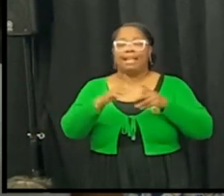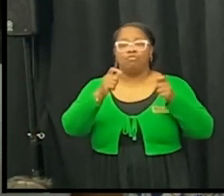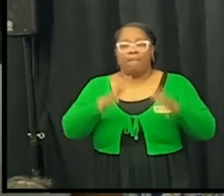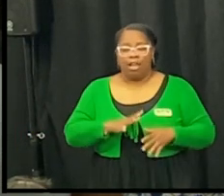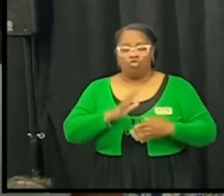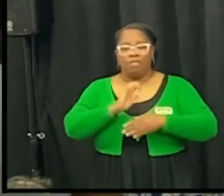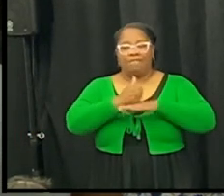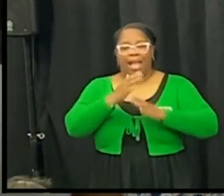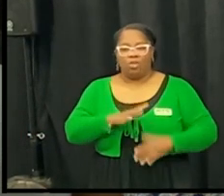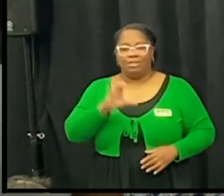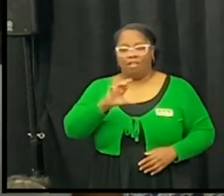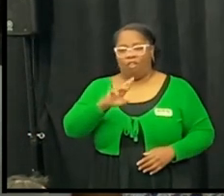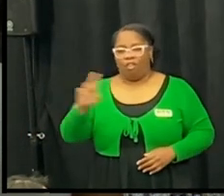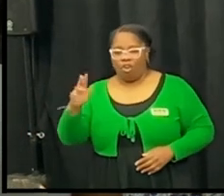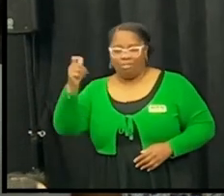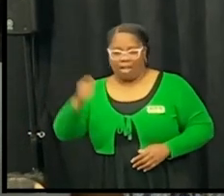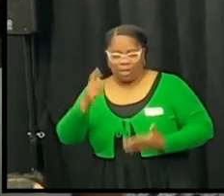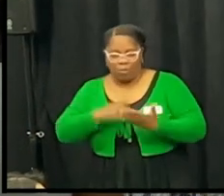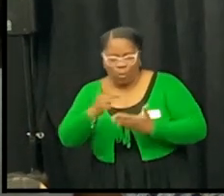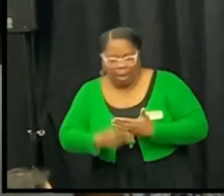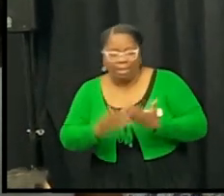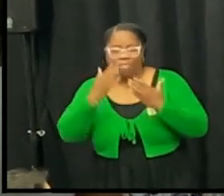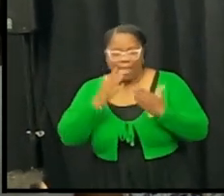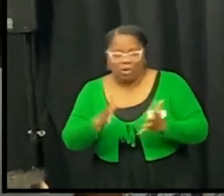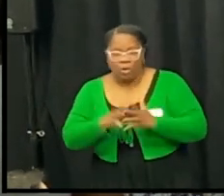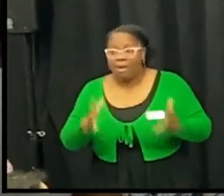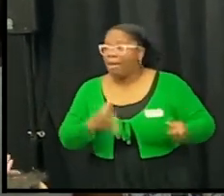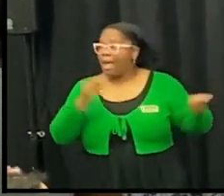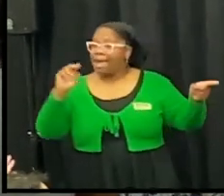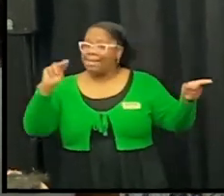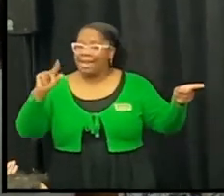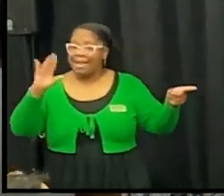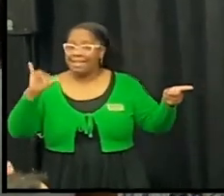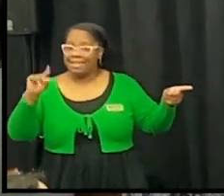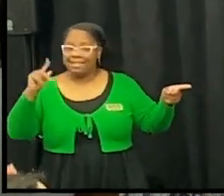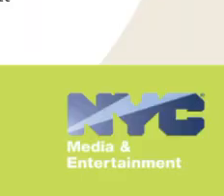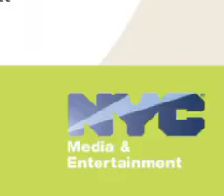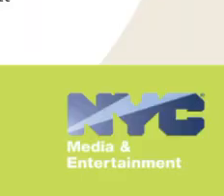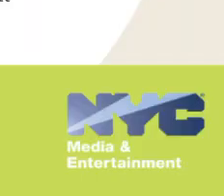Scholarship Program. Thank you all so much for sharing your story. And Nancy Giles. You're amazing.